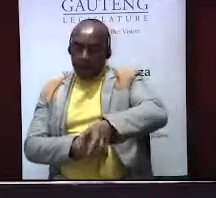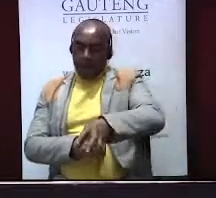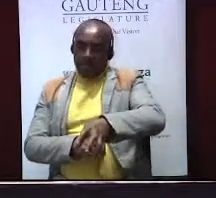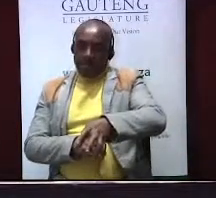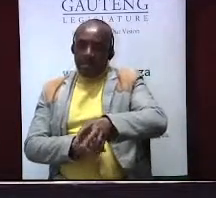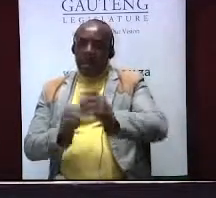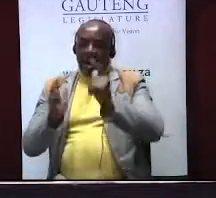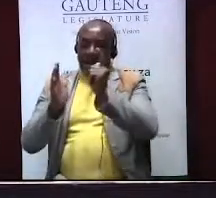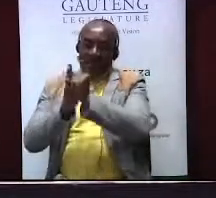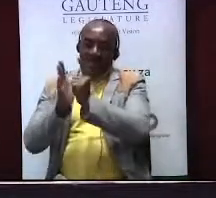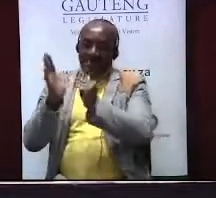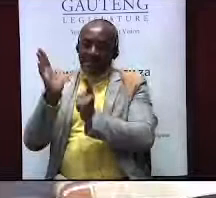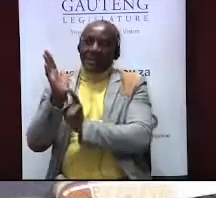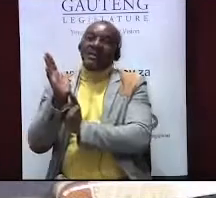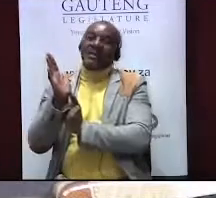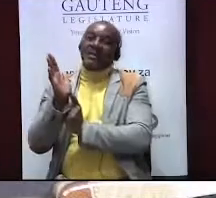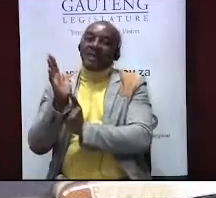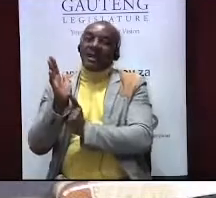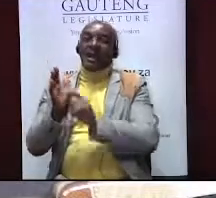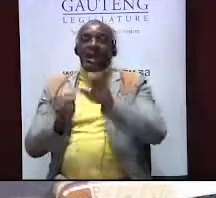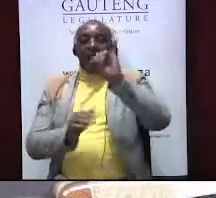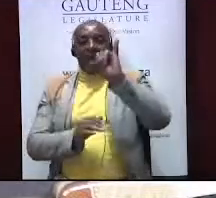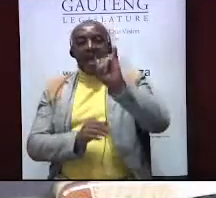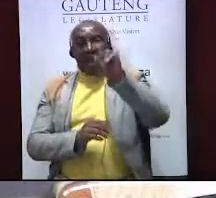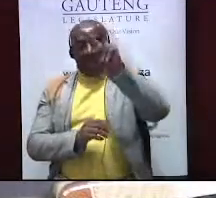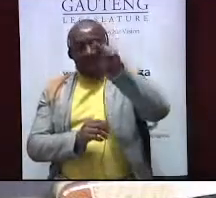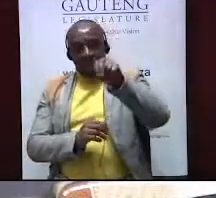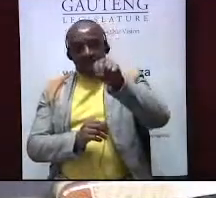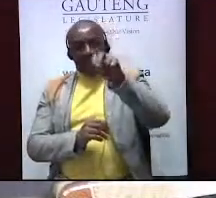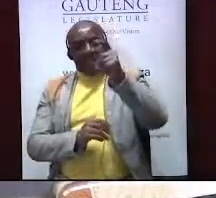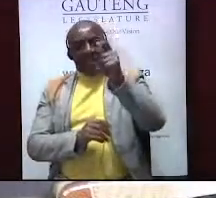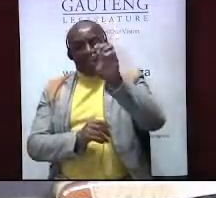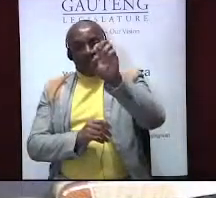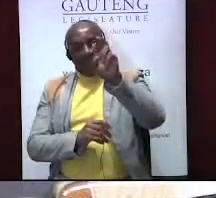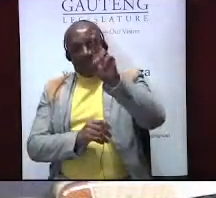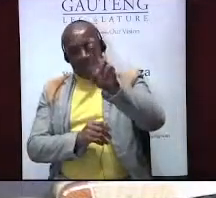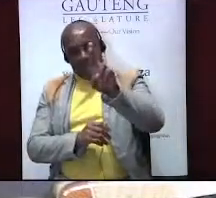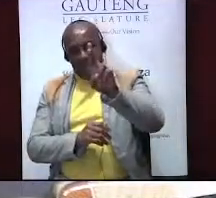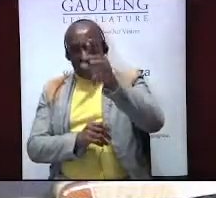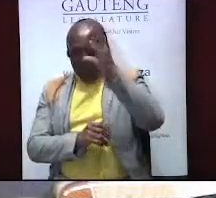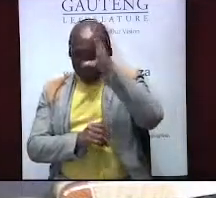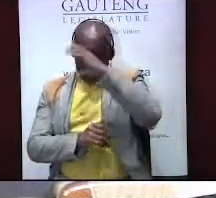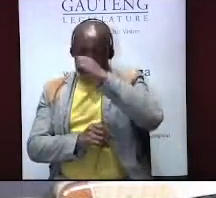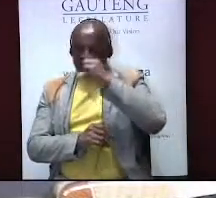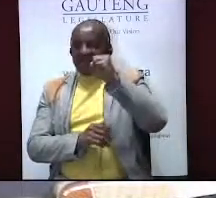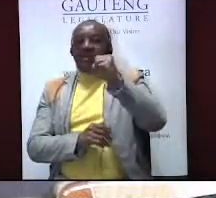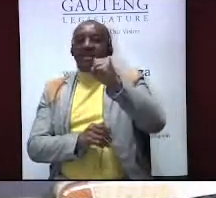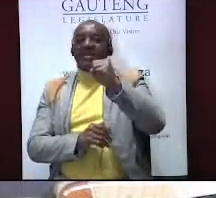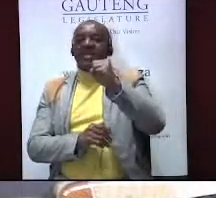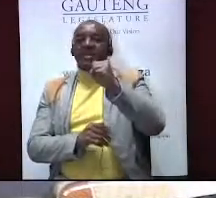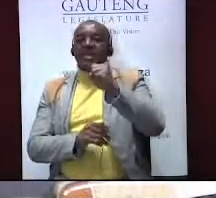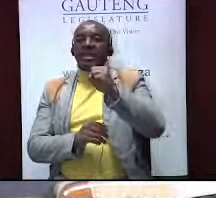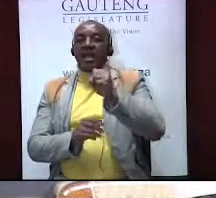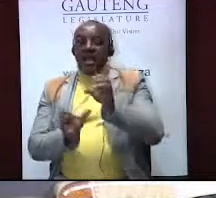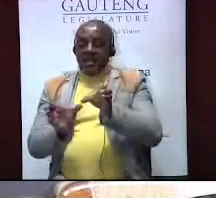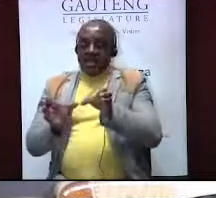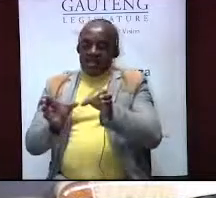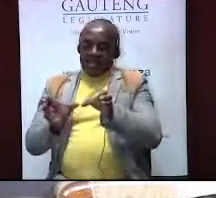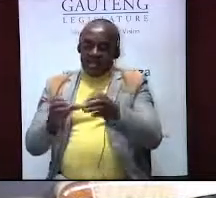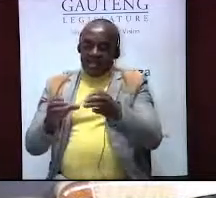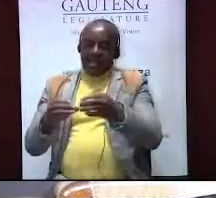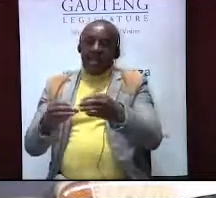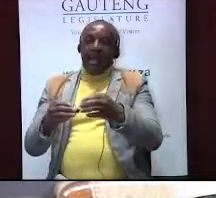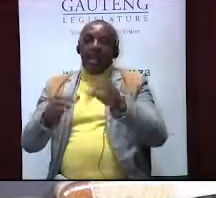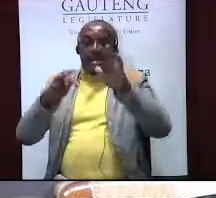Parliament, as you would all know. Thank you very much, Mama, for the powerful input, very